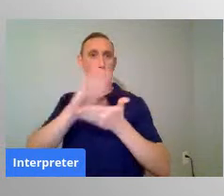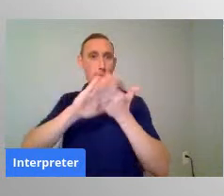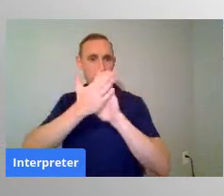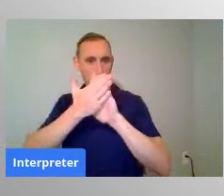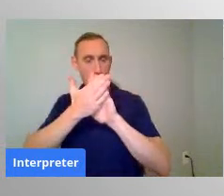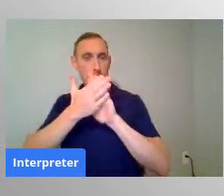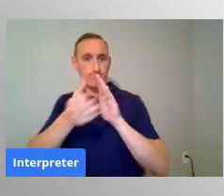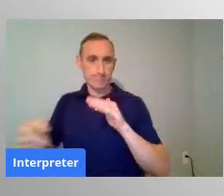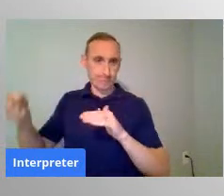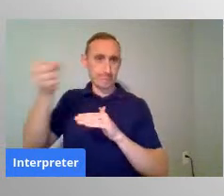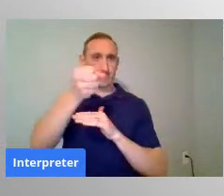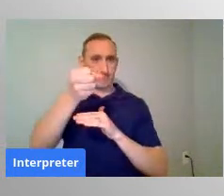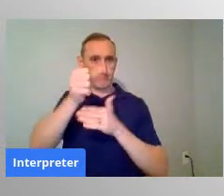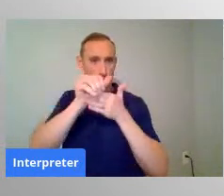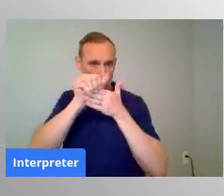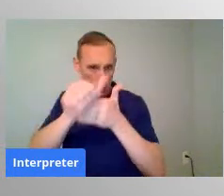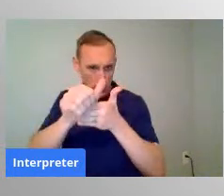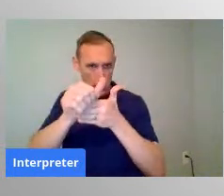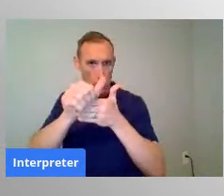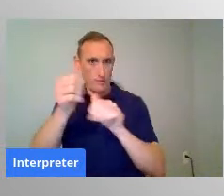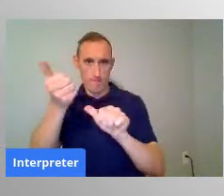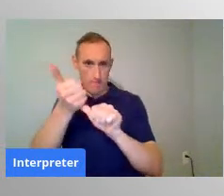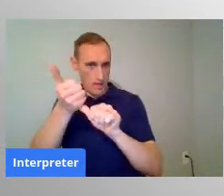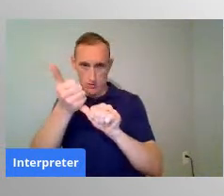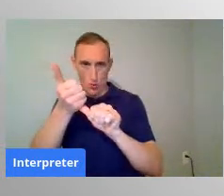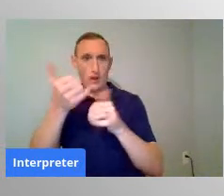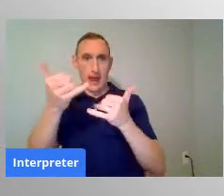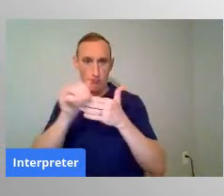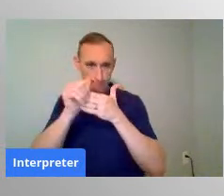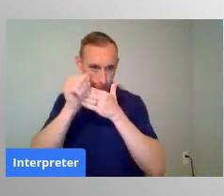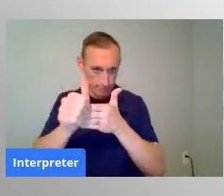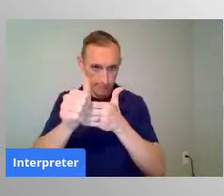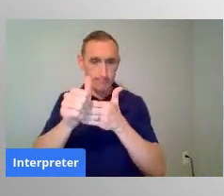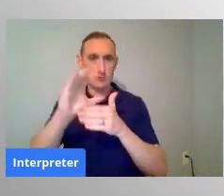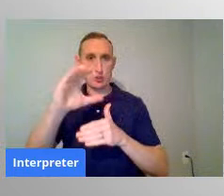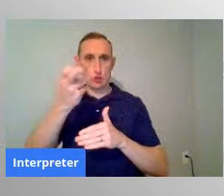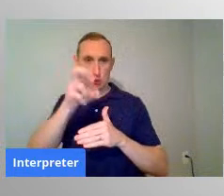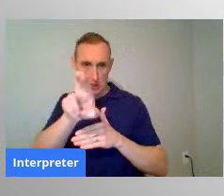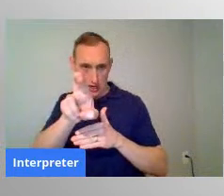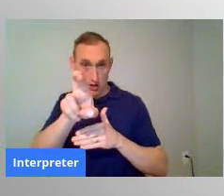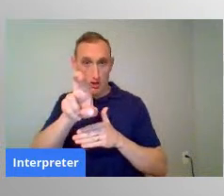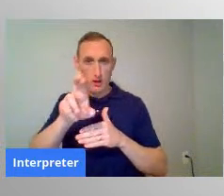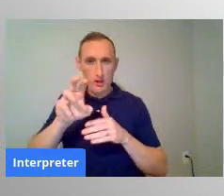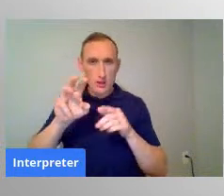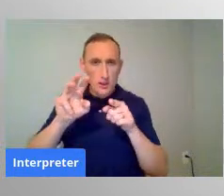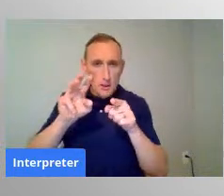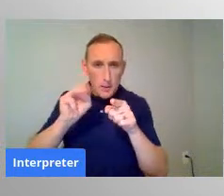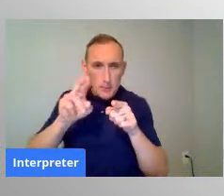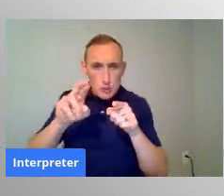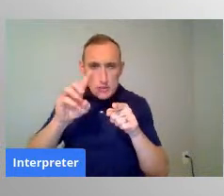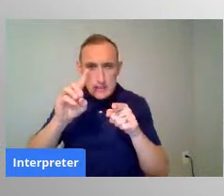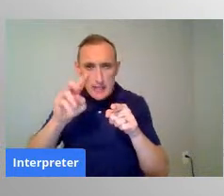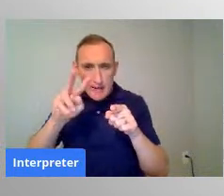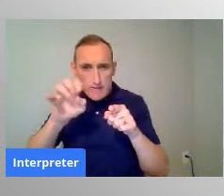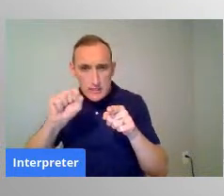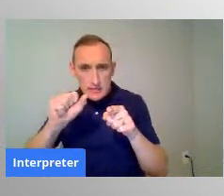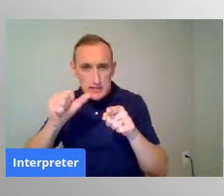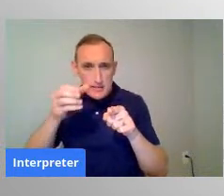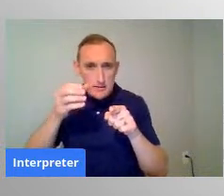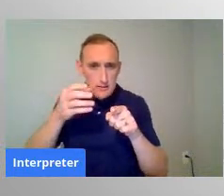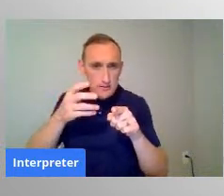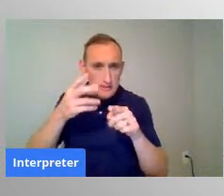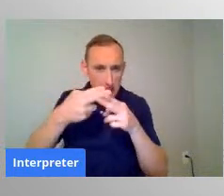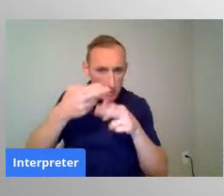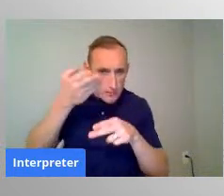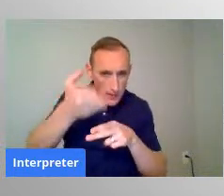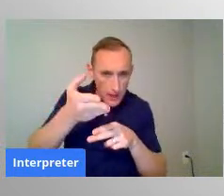With that policy committee, I see Mr. Davis is still there, but you mentioned you won't be attending, but that'll still